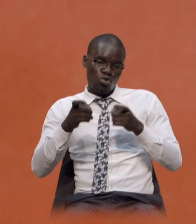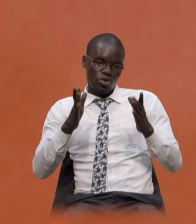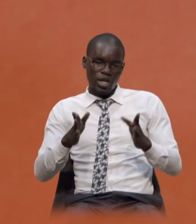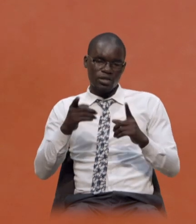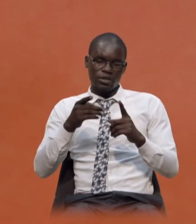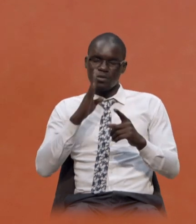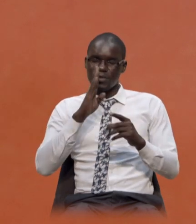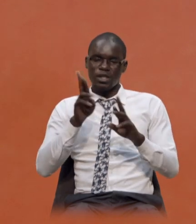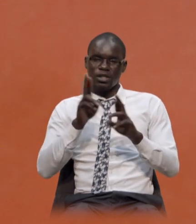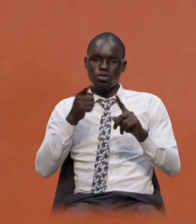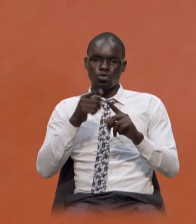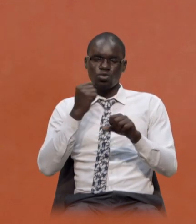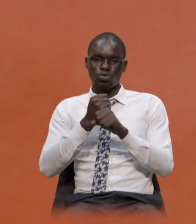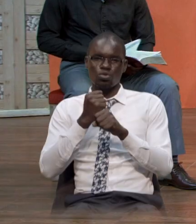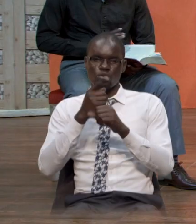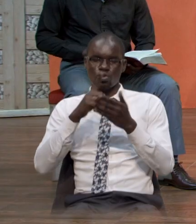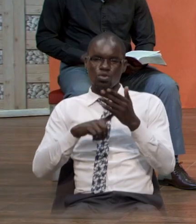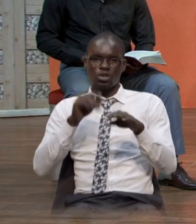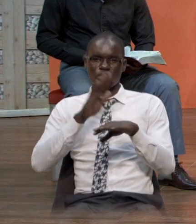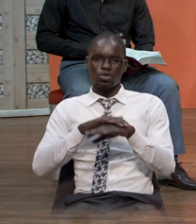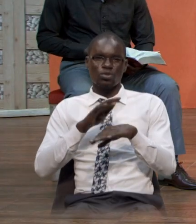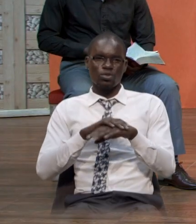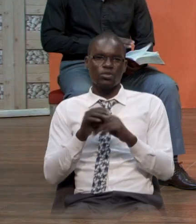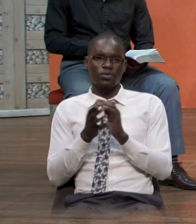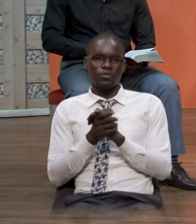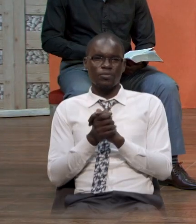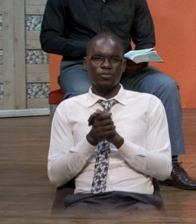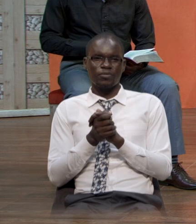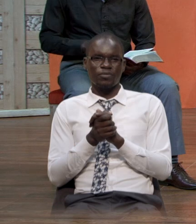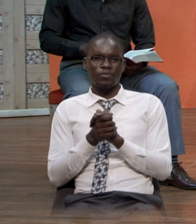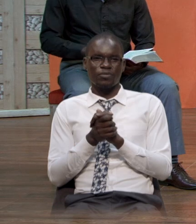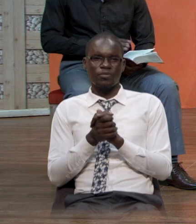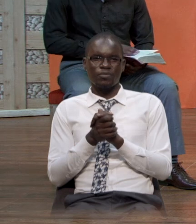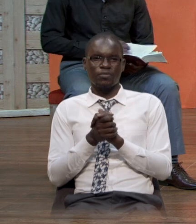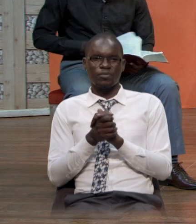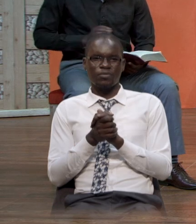good. That is the book of Titus. Mm-hmm. Chapter.